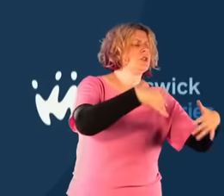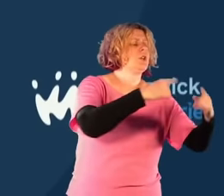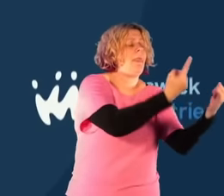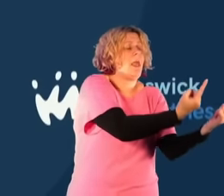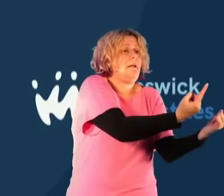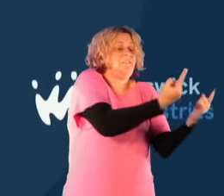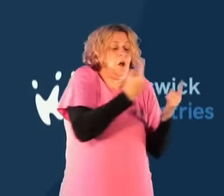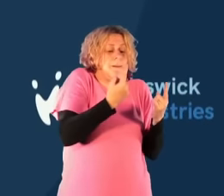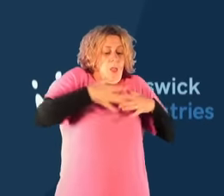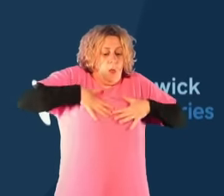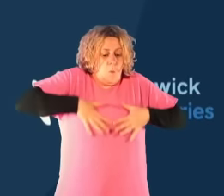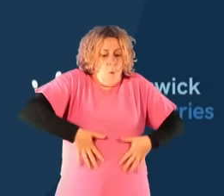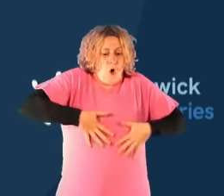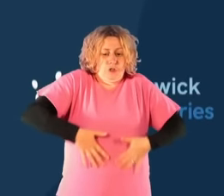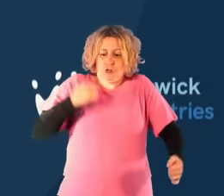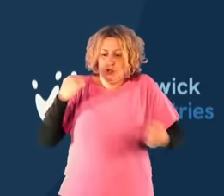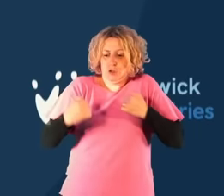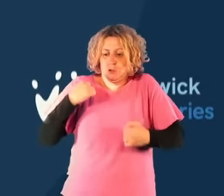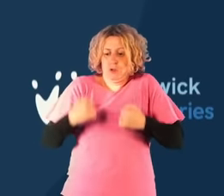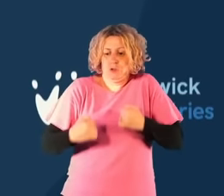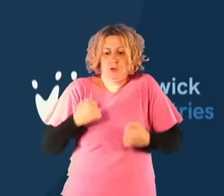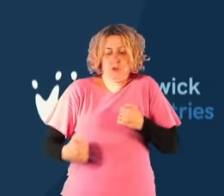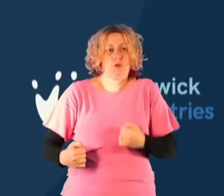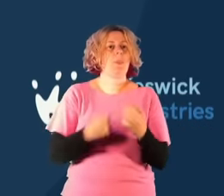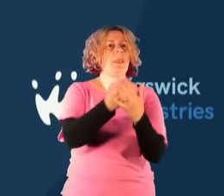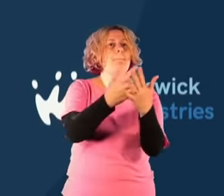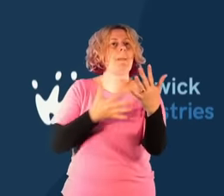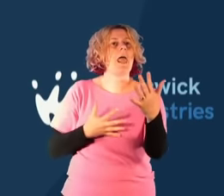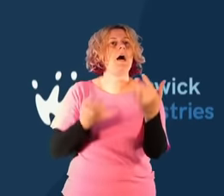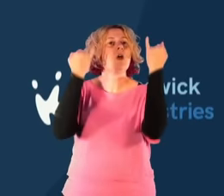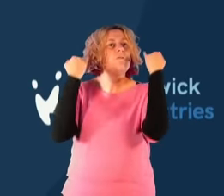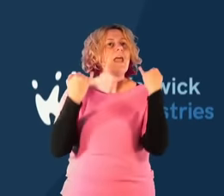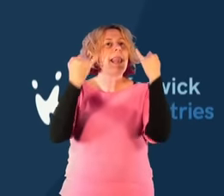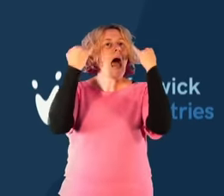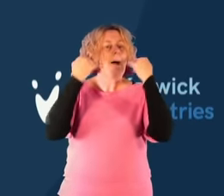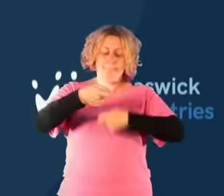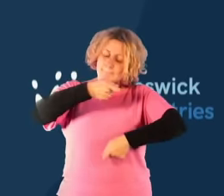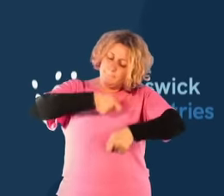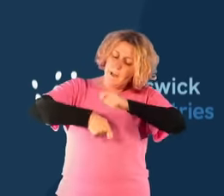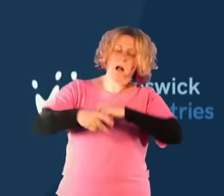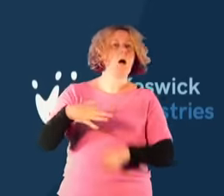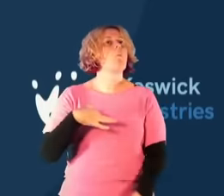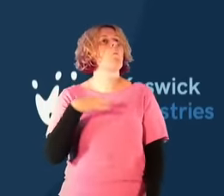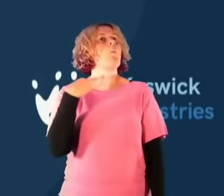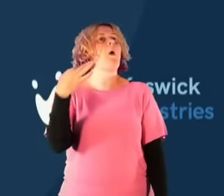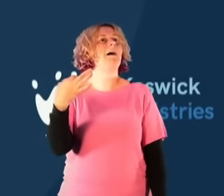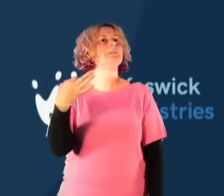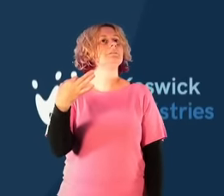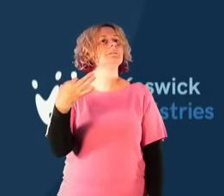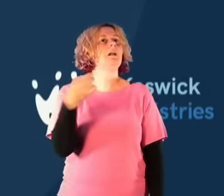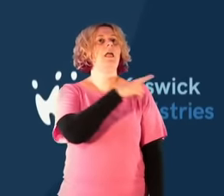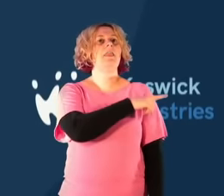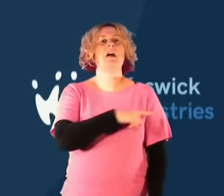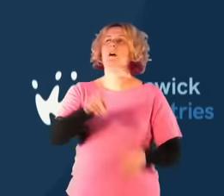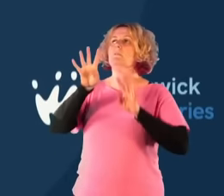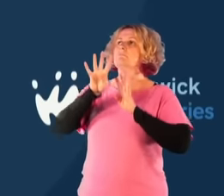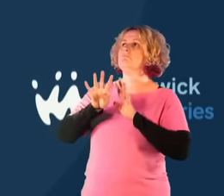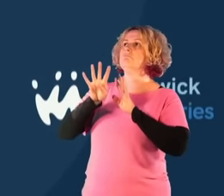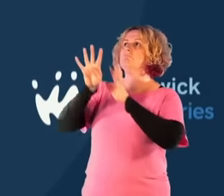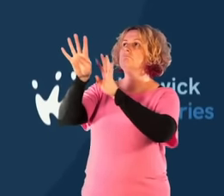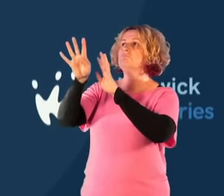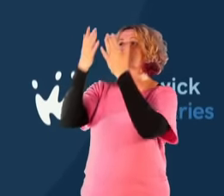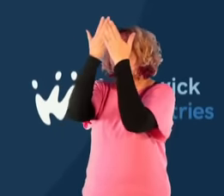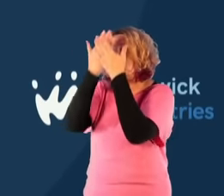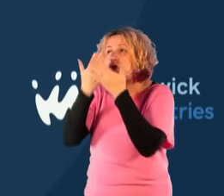robes and made them white in the blood of the Lamb. Therefore, they are before the throne of God and serve him day